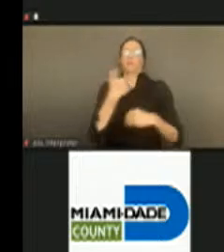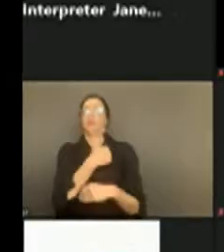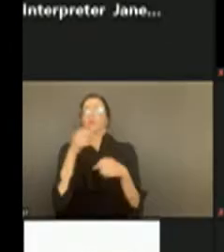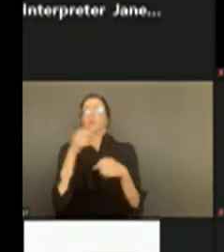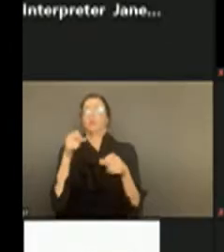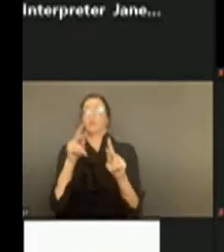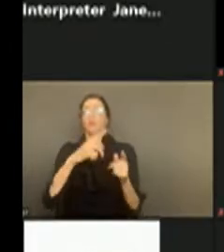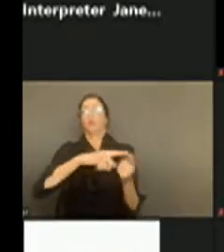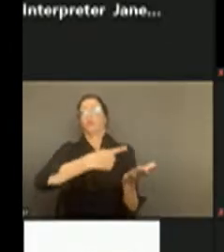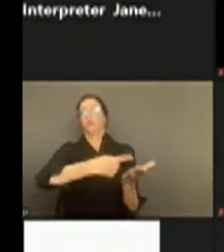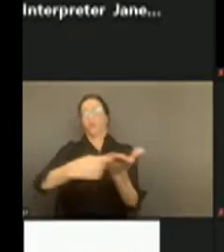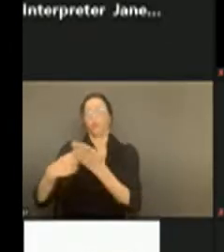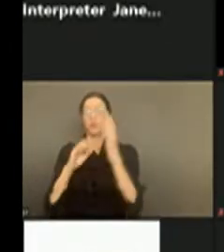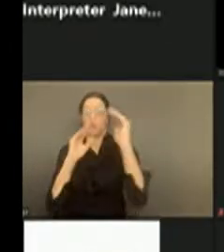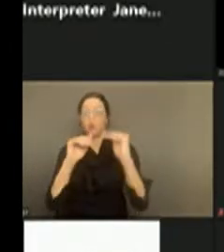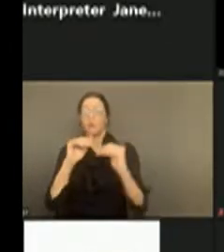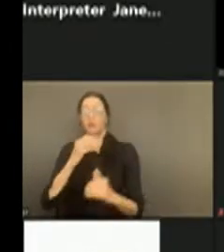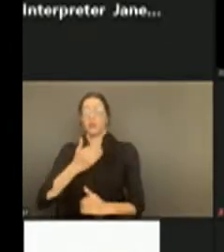decision-making.